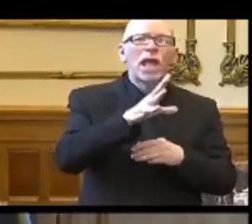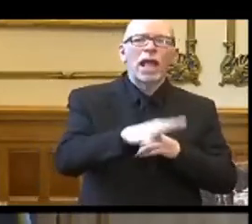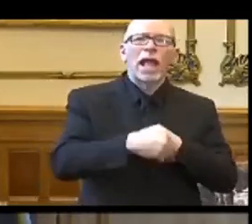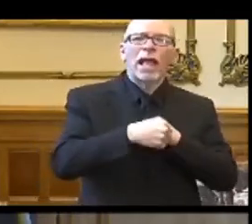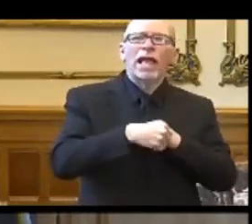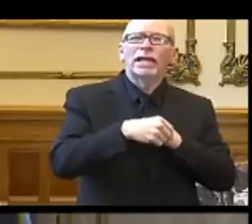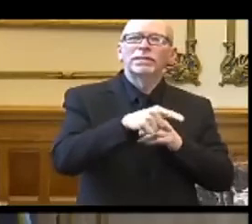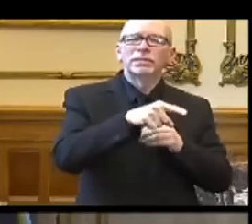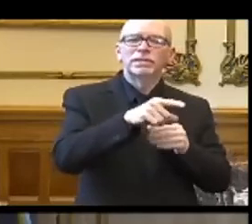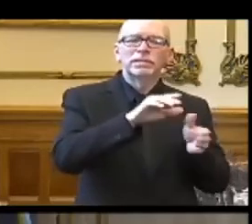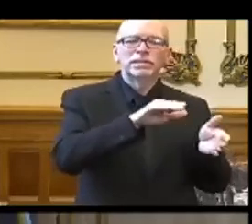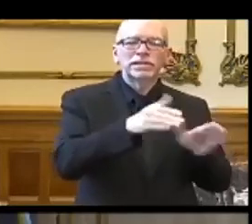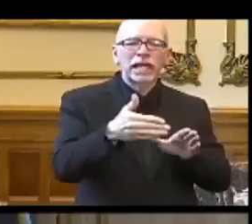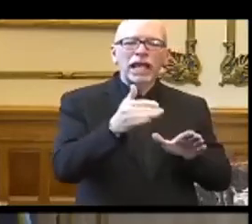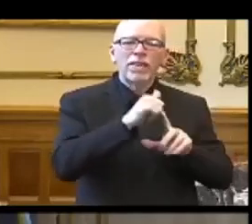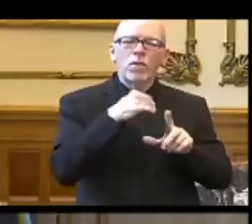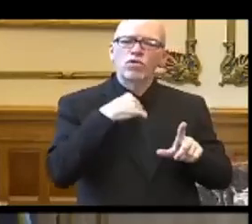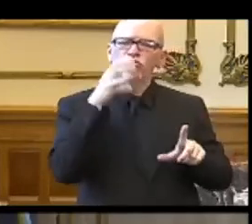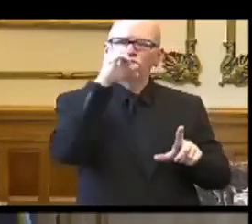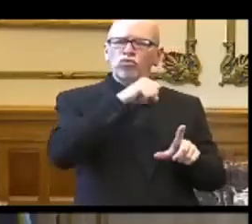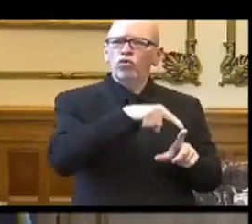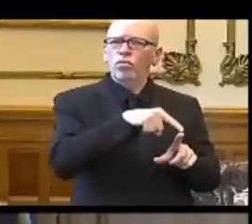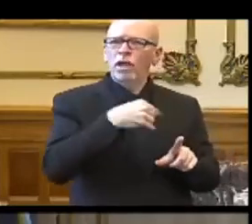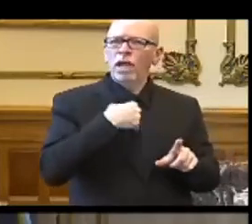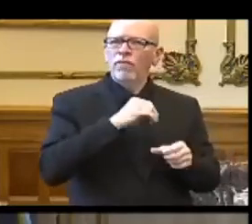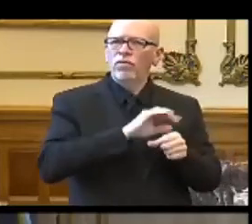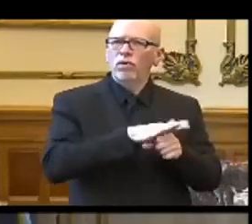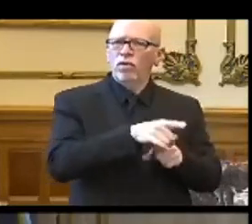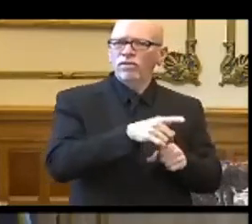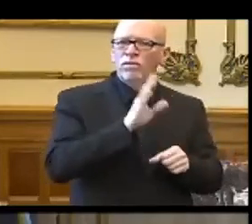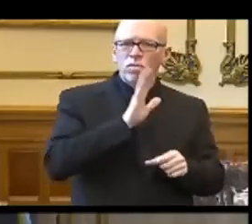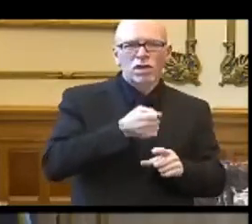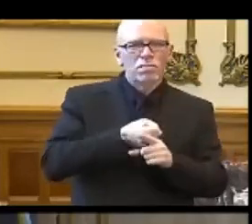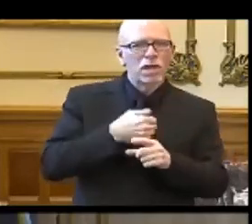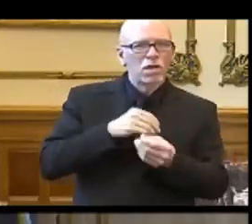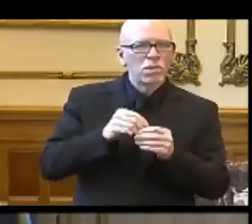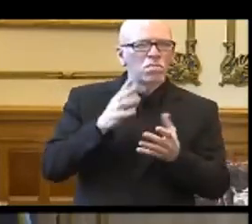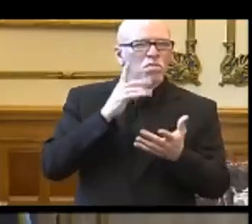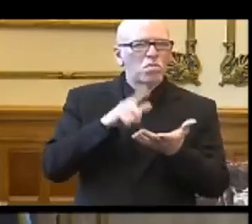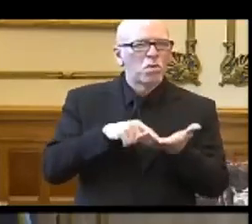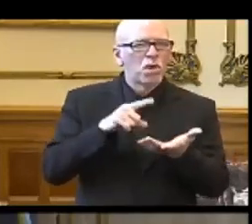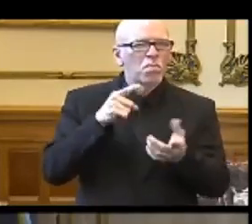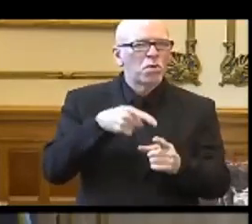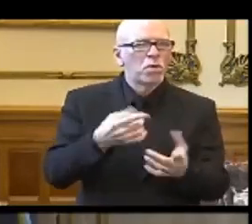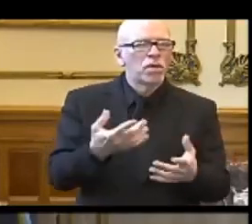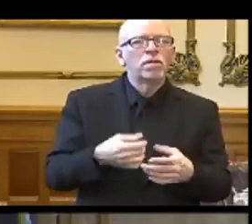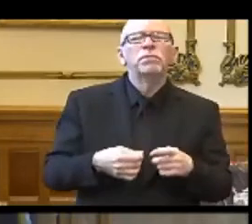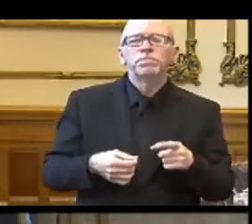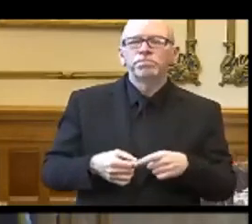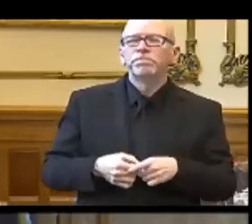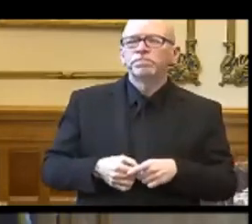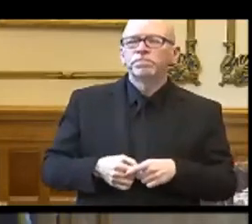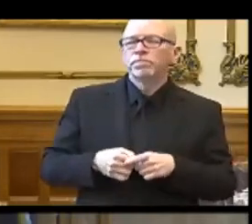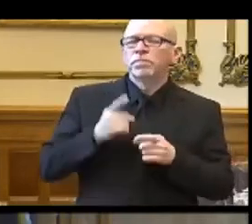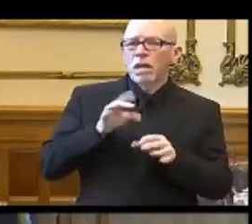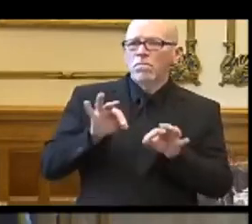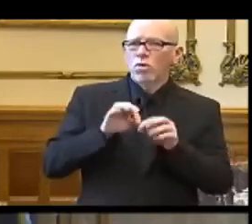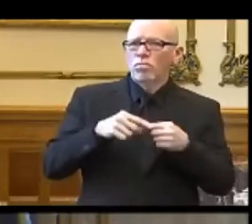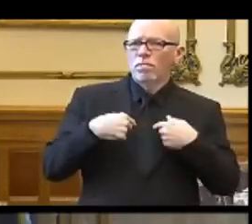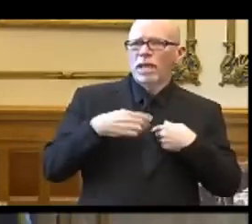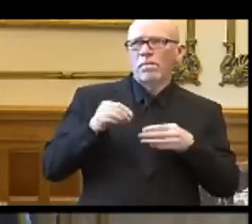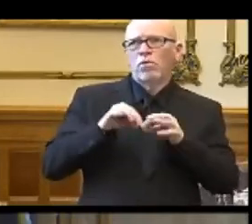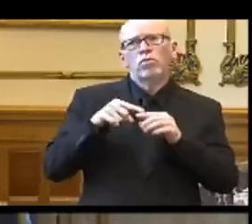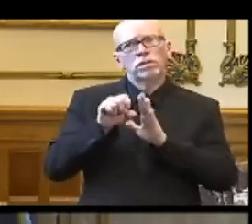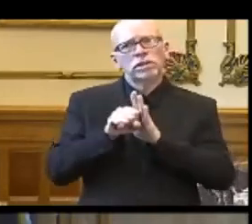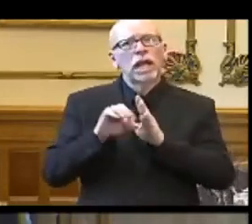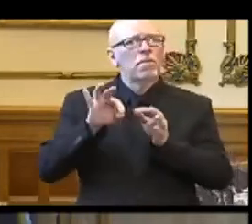at presumptive positive? I'm sorry. How is that going to change? So it's important to me that, and to the state